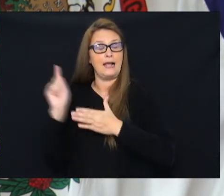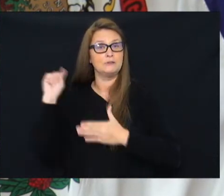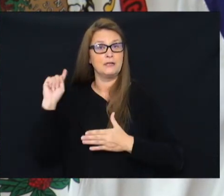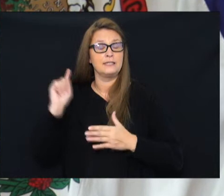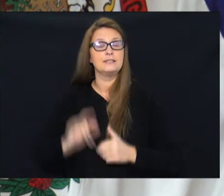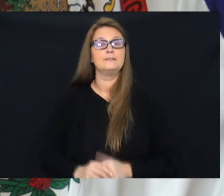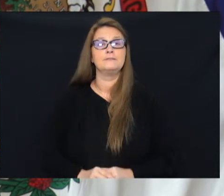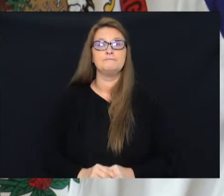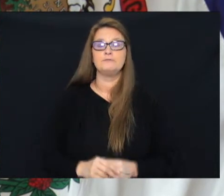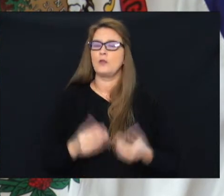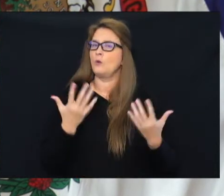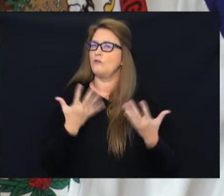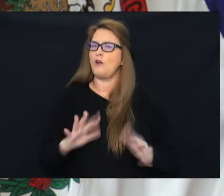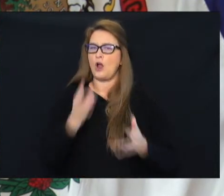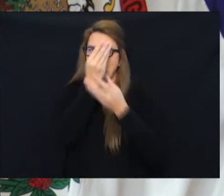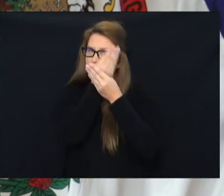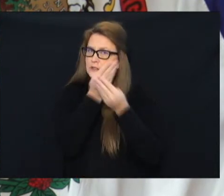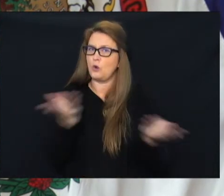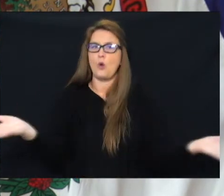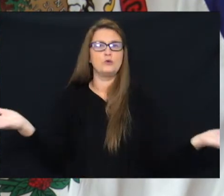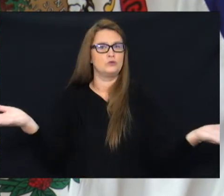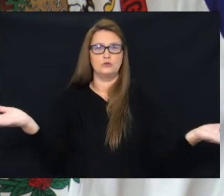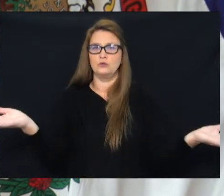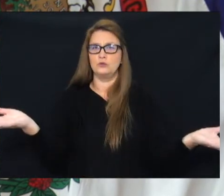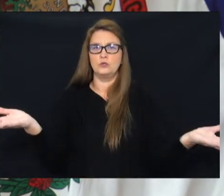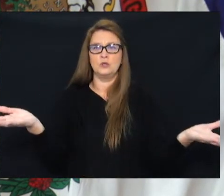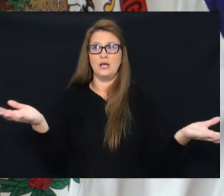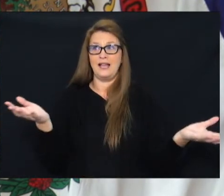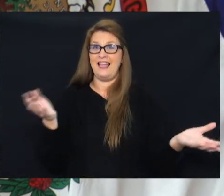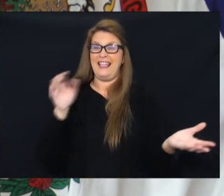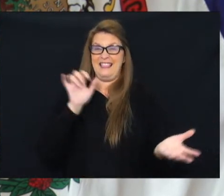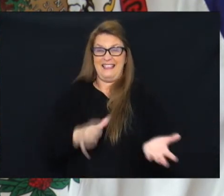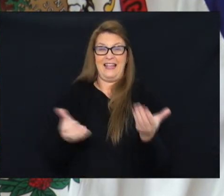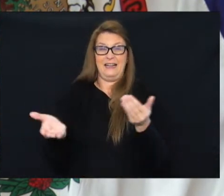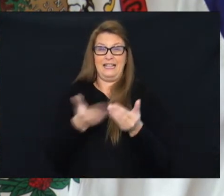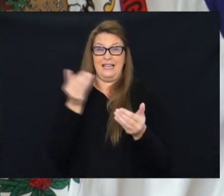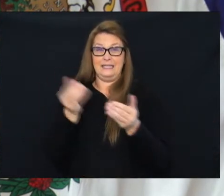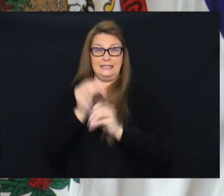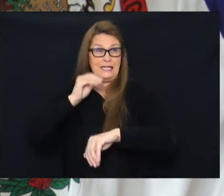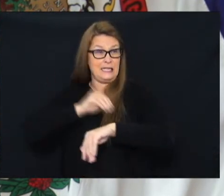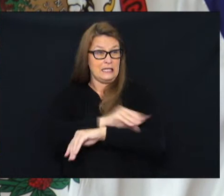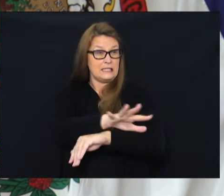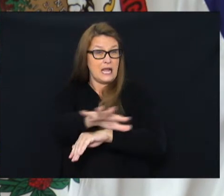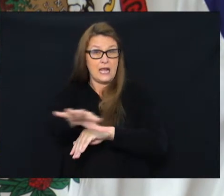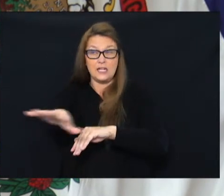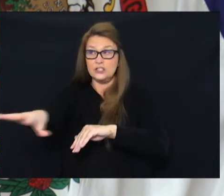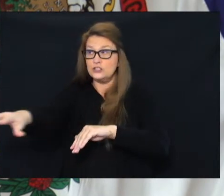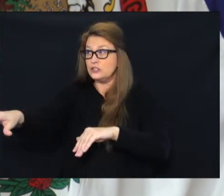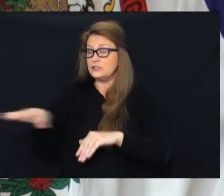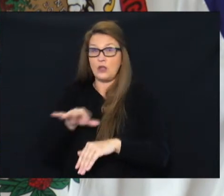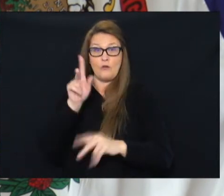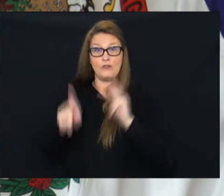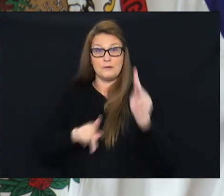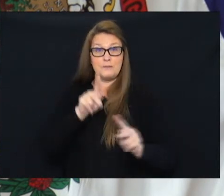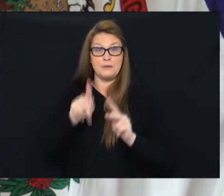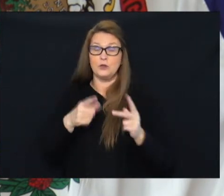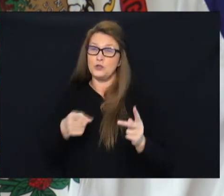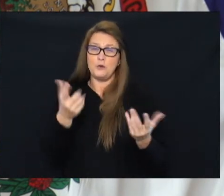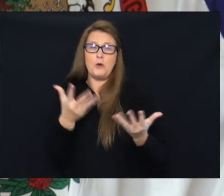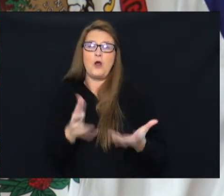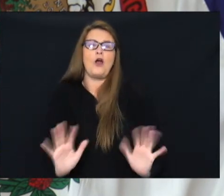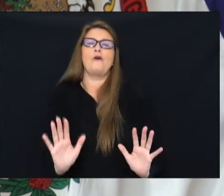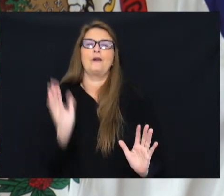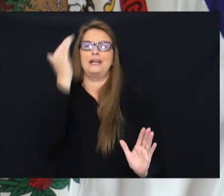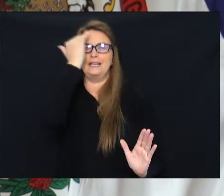we've told you over and over how contagious it is and everything, and you know all the precautions that I'm sure that